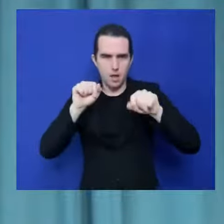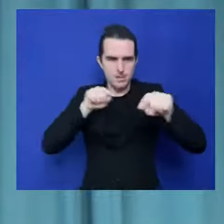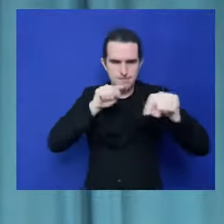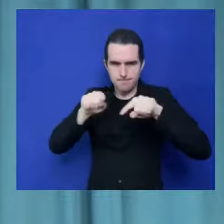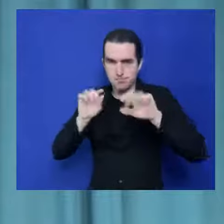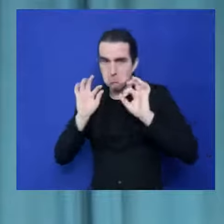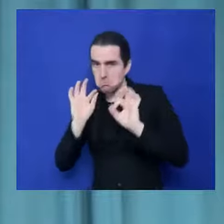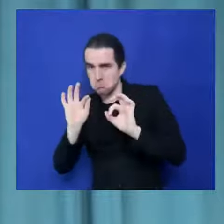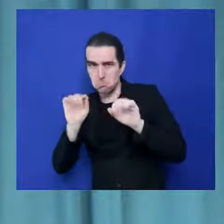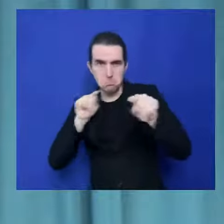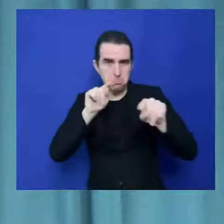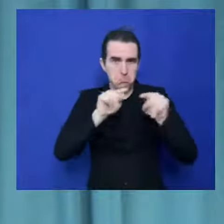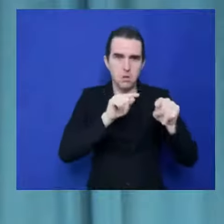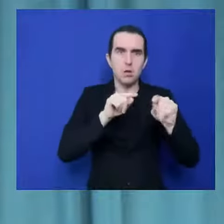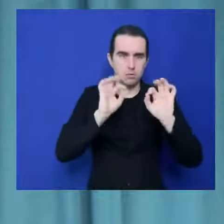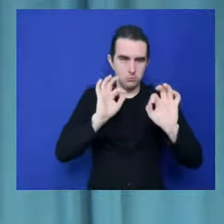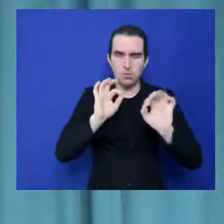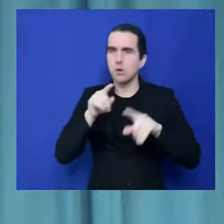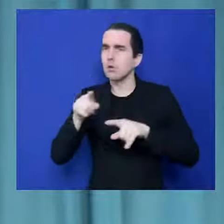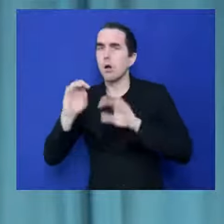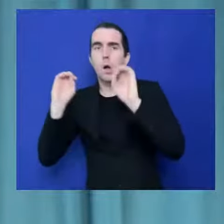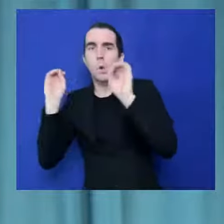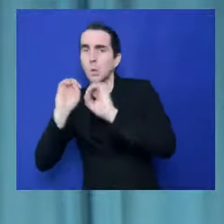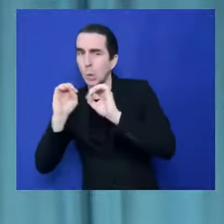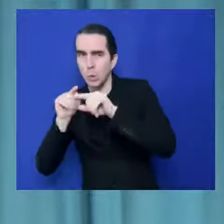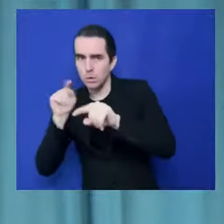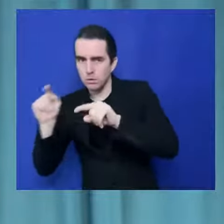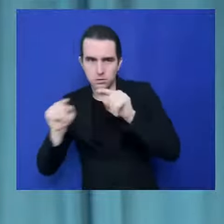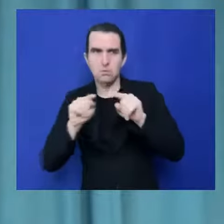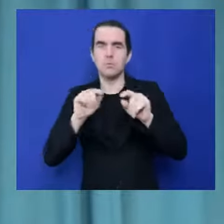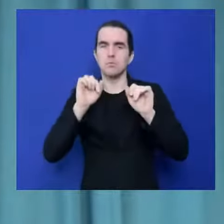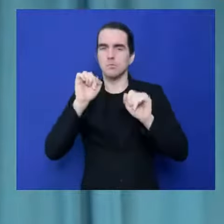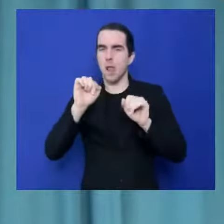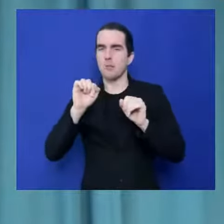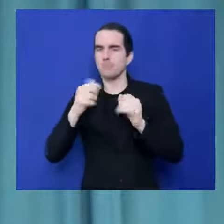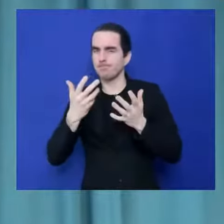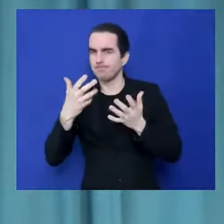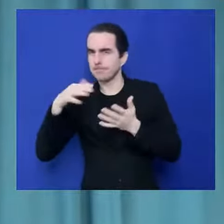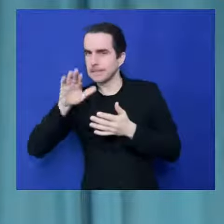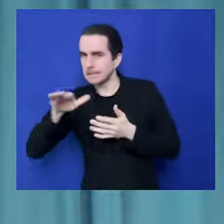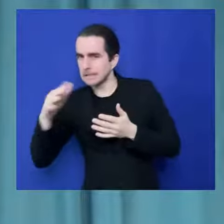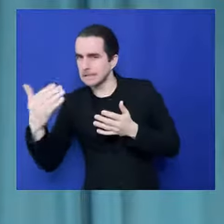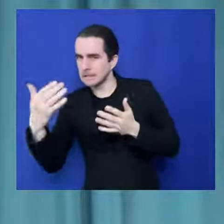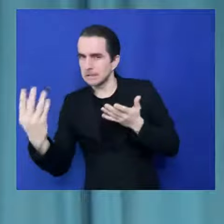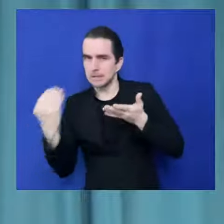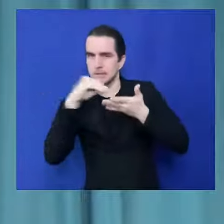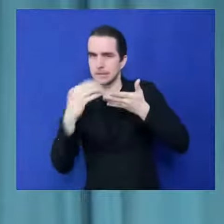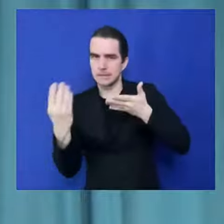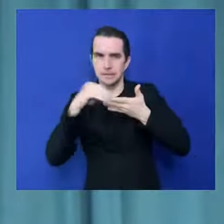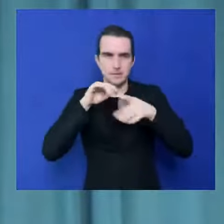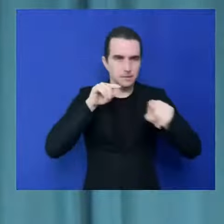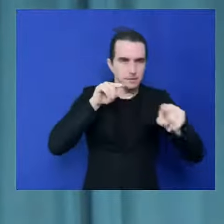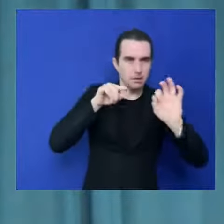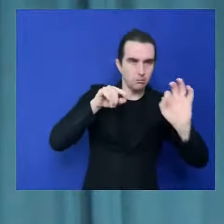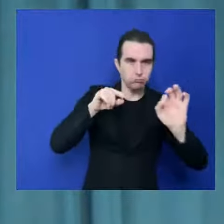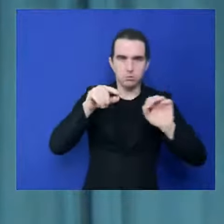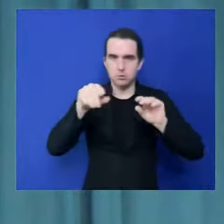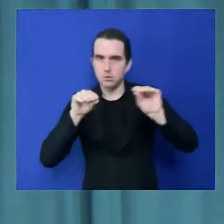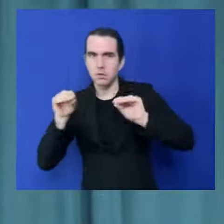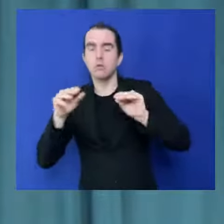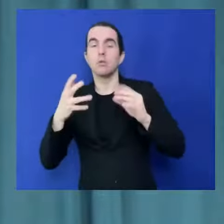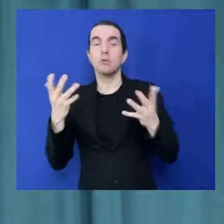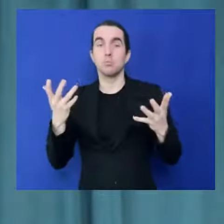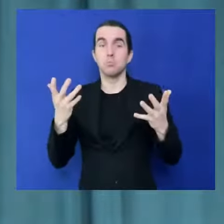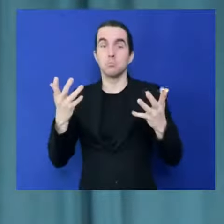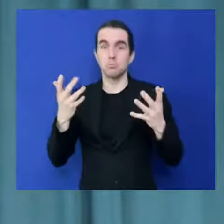it's all happening locally on the device. That might change with 5G because we do want to move that computation from the device onto the edge, the